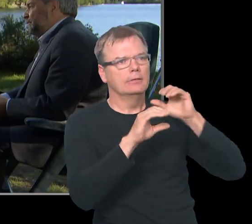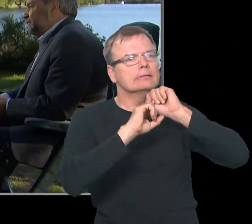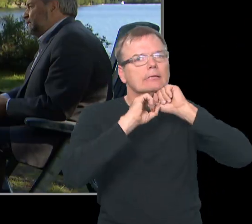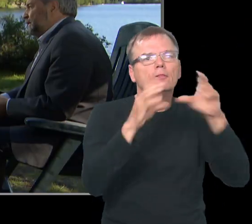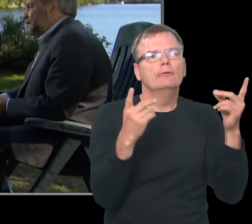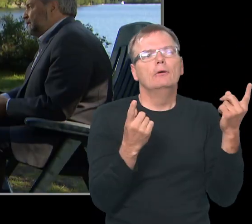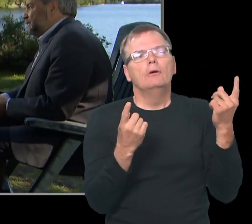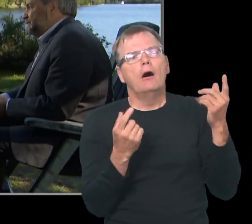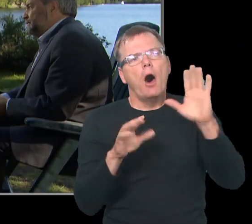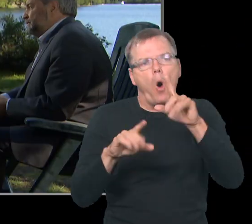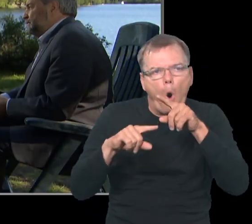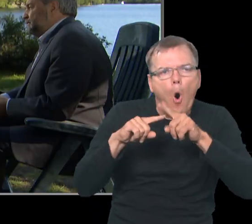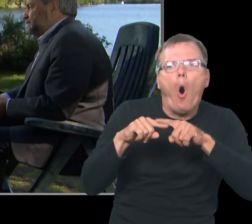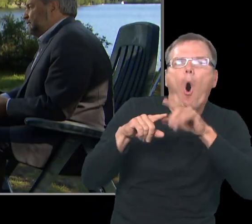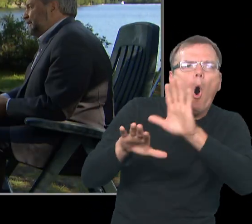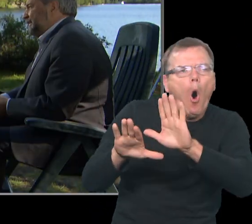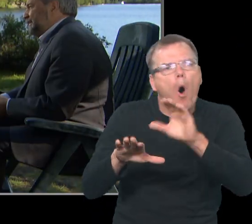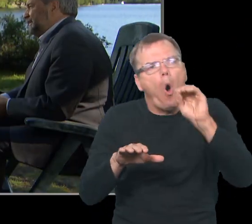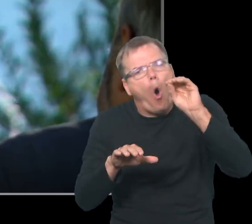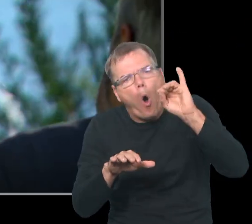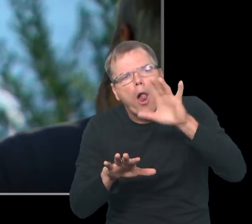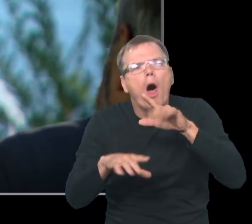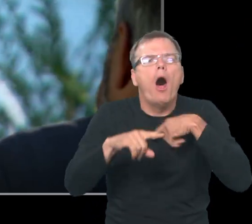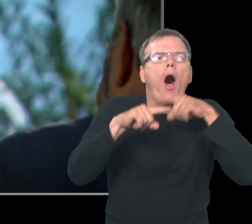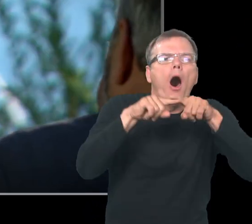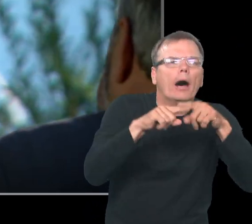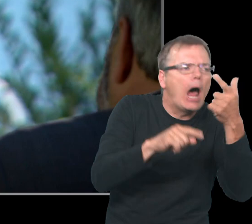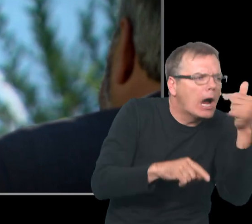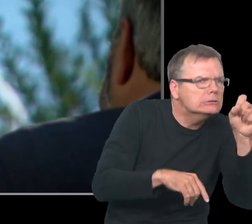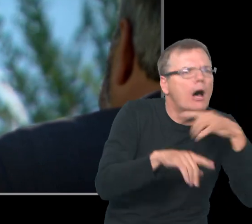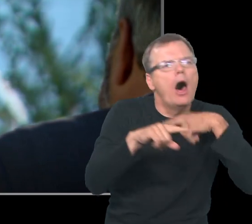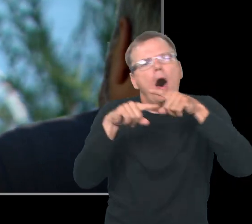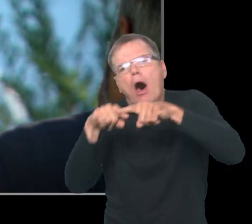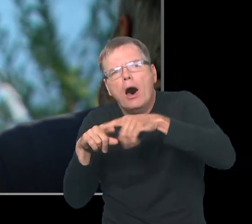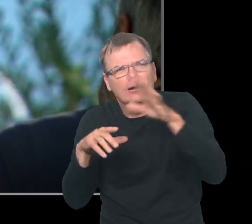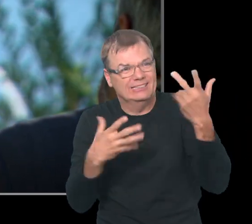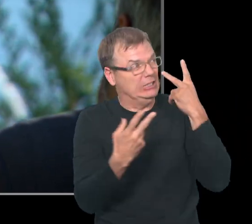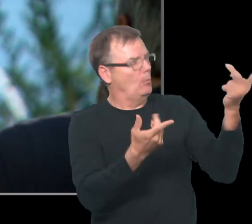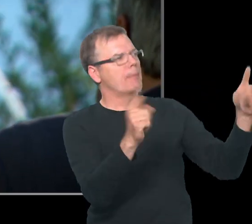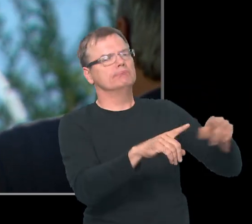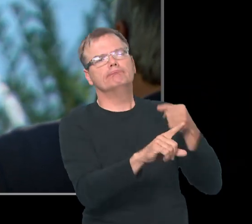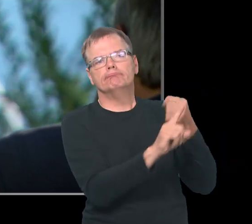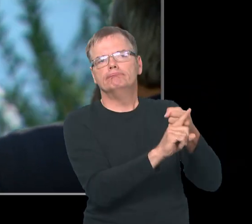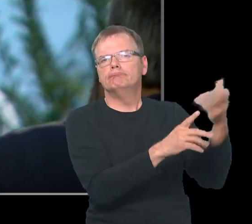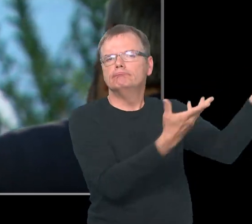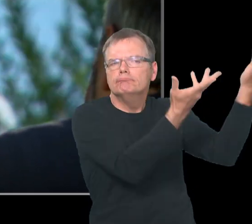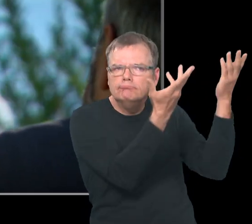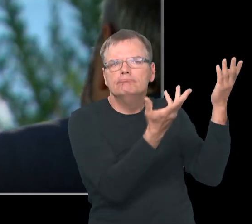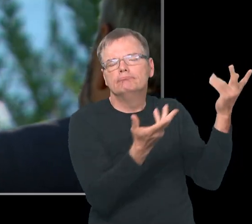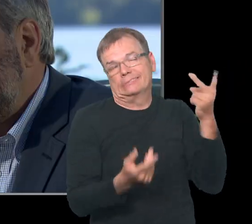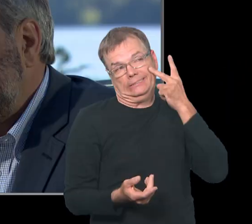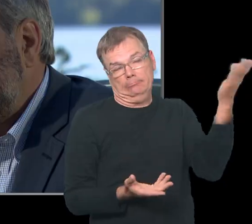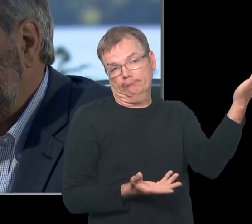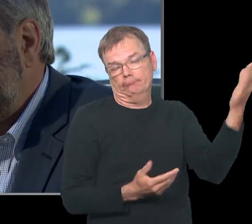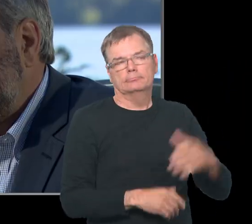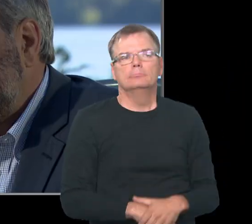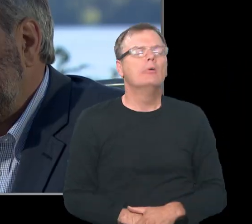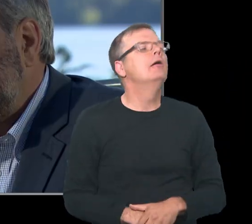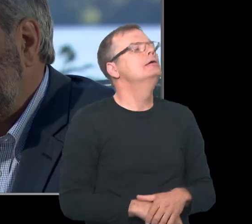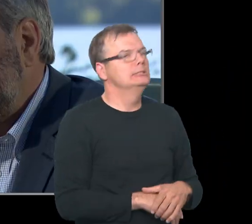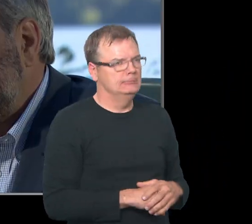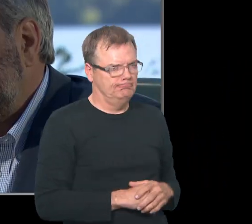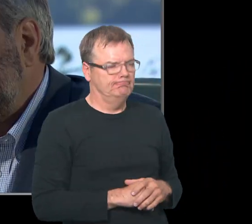balanced. Let me read you a quote as we shift topics. You said this to me in an interview 2.5 years